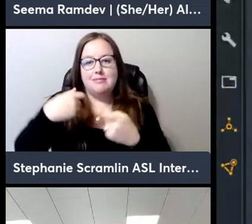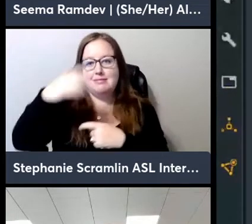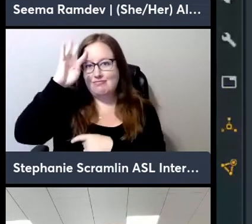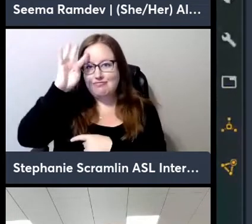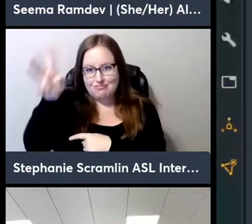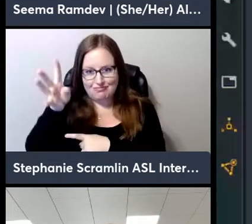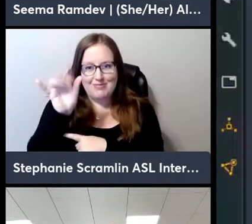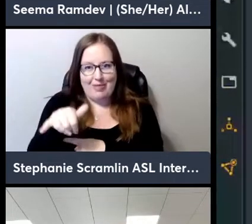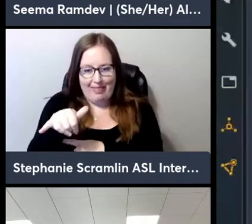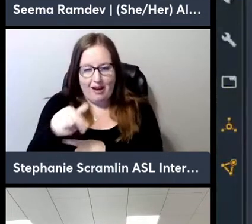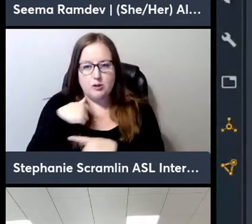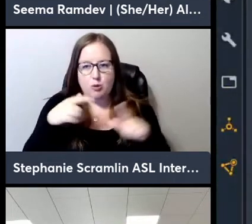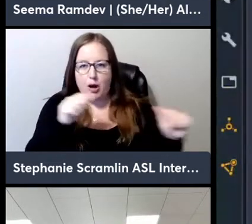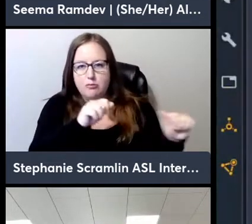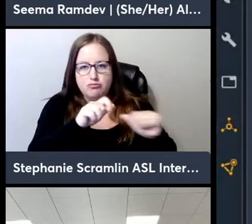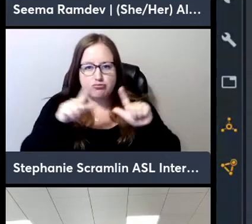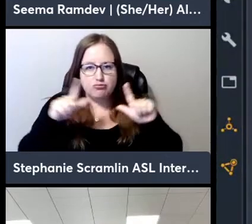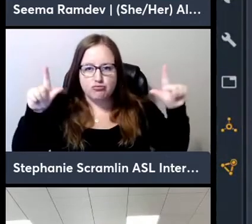So I zoom in here.